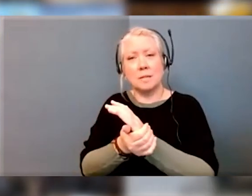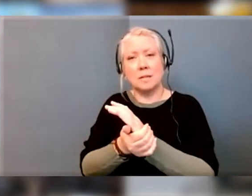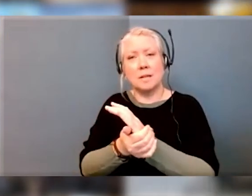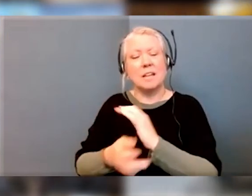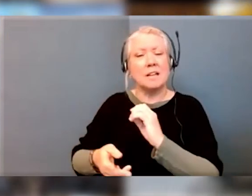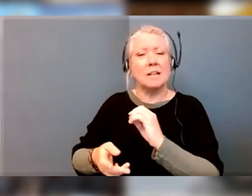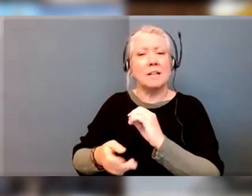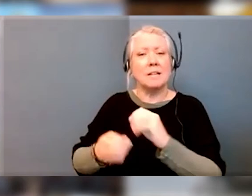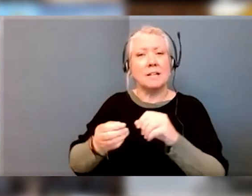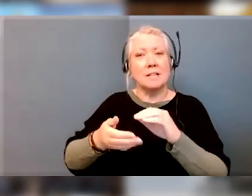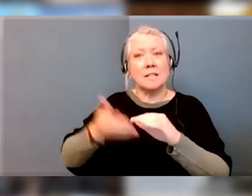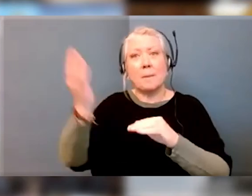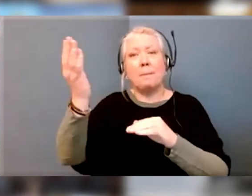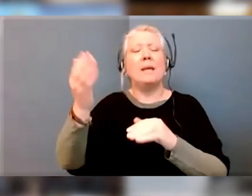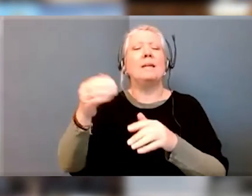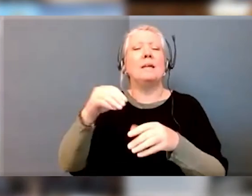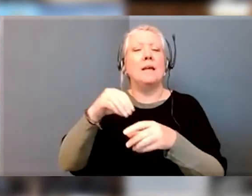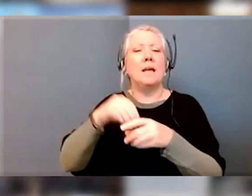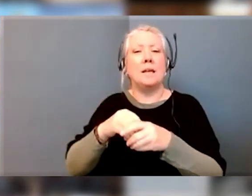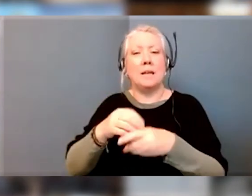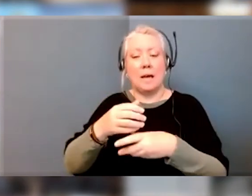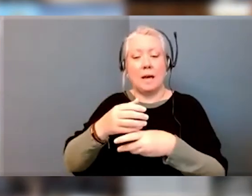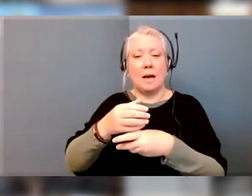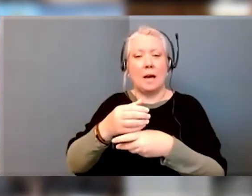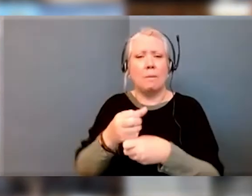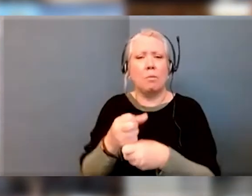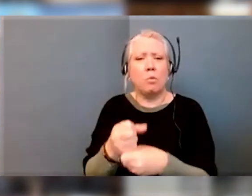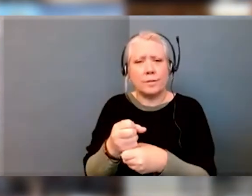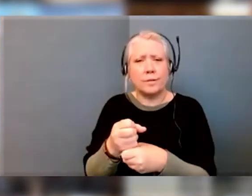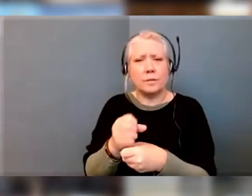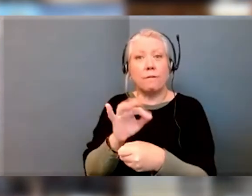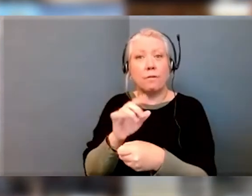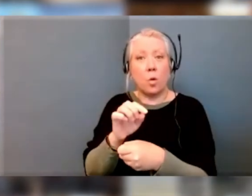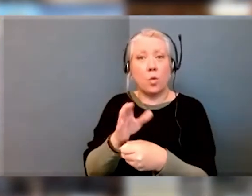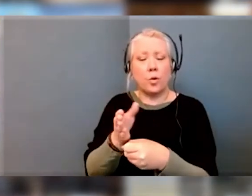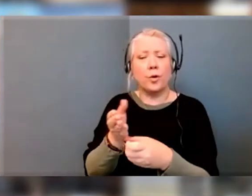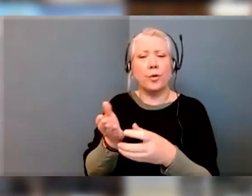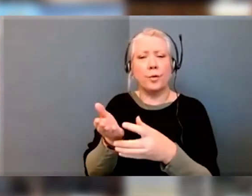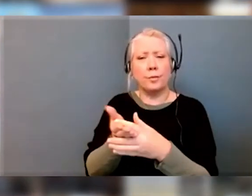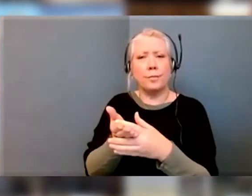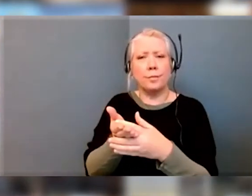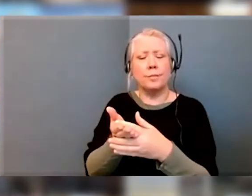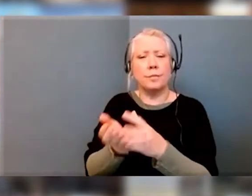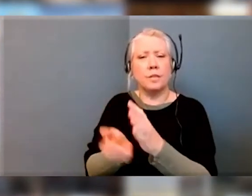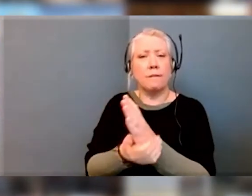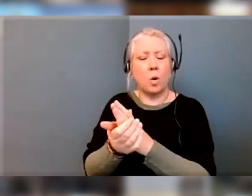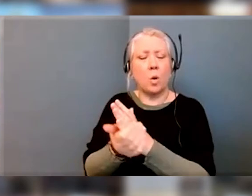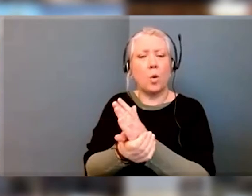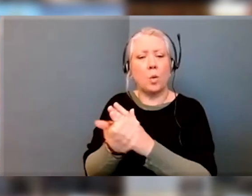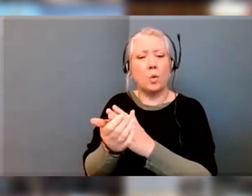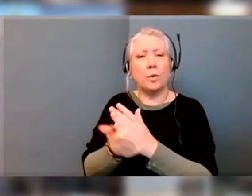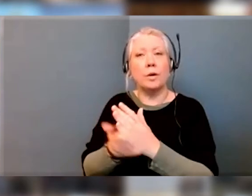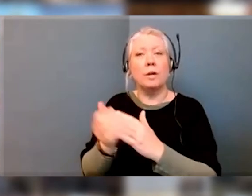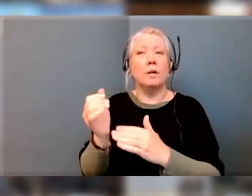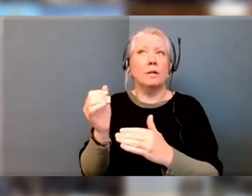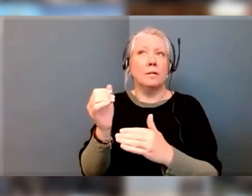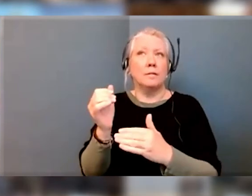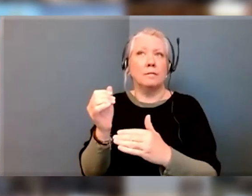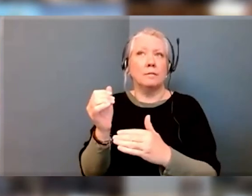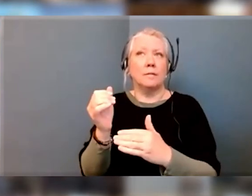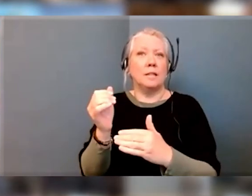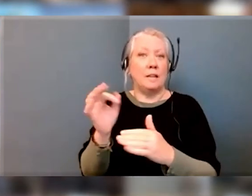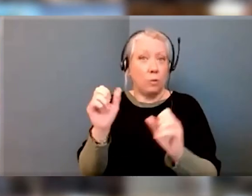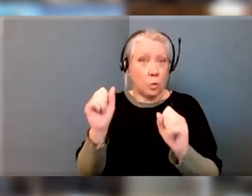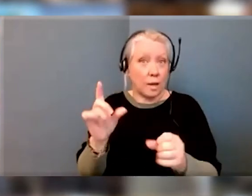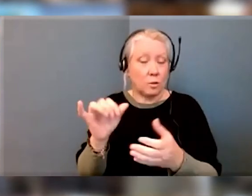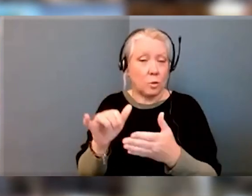of those attachments. If it's in a compressed folder, whenever we download your attachments, they will all already have your organization's